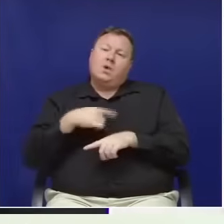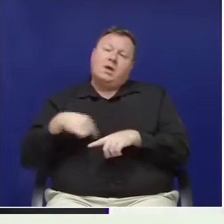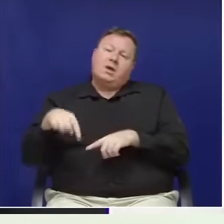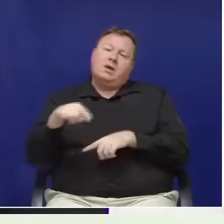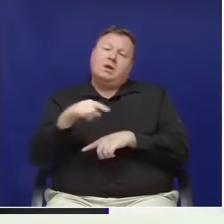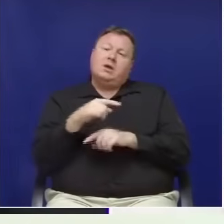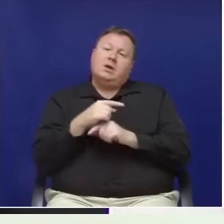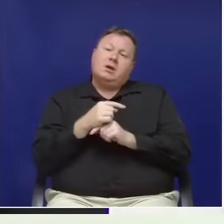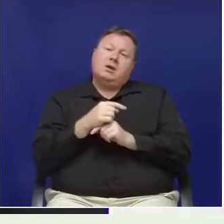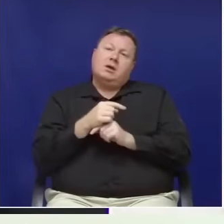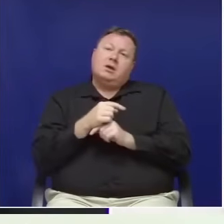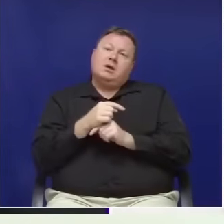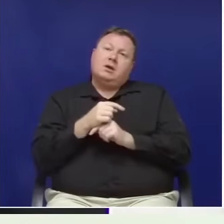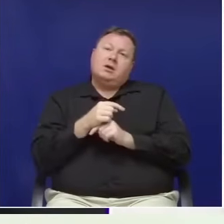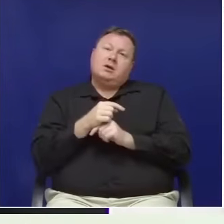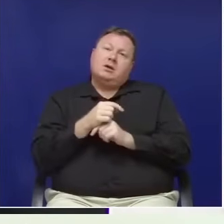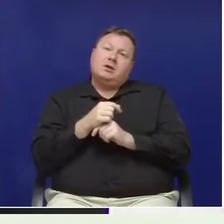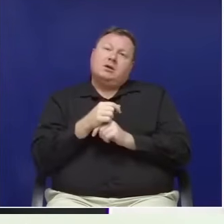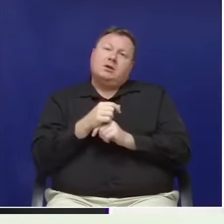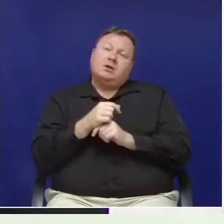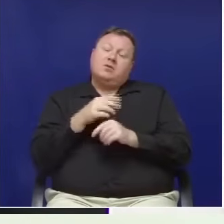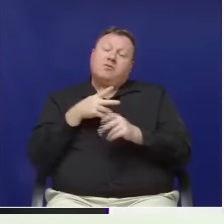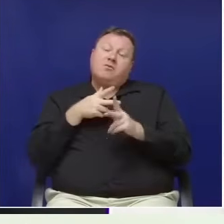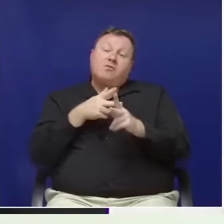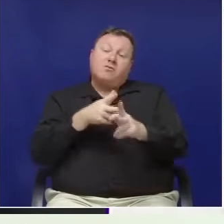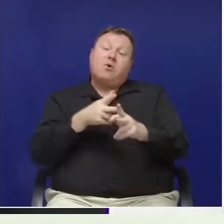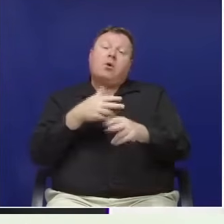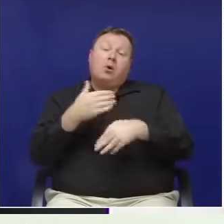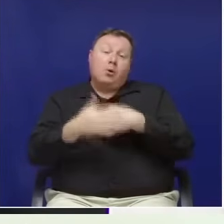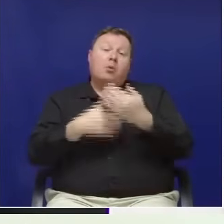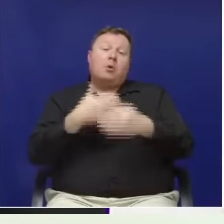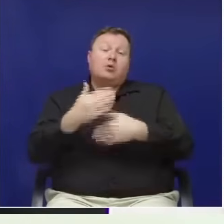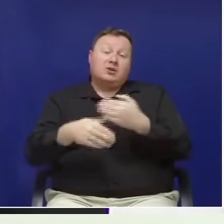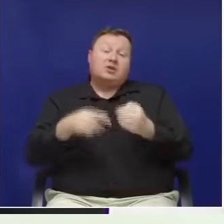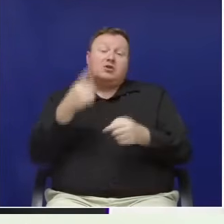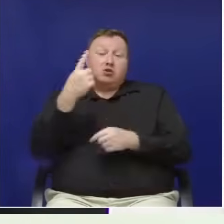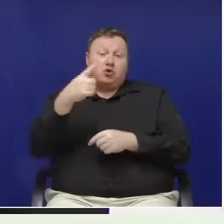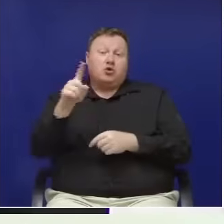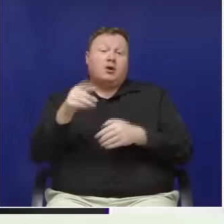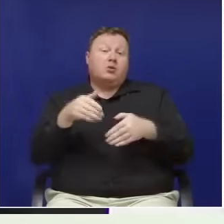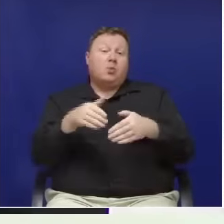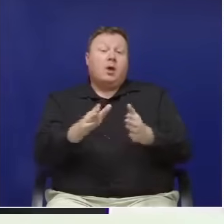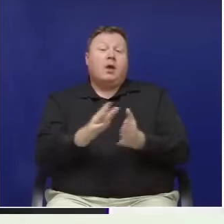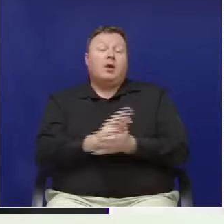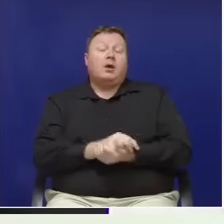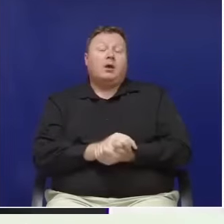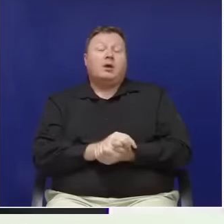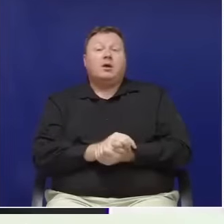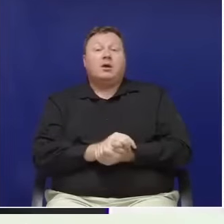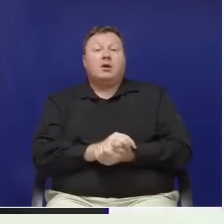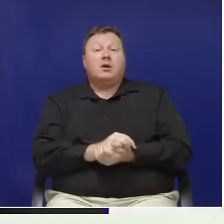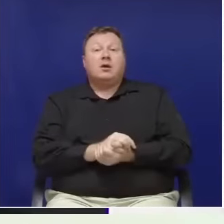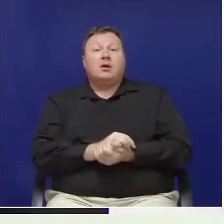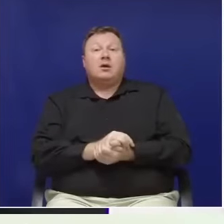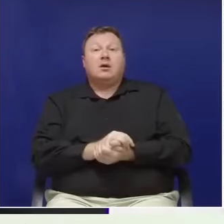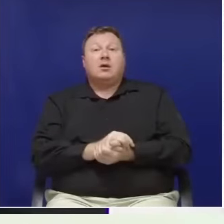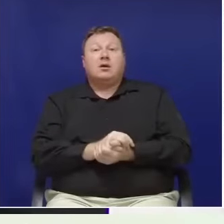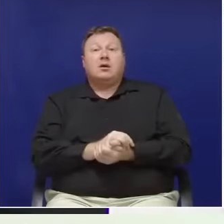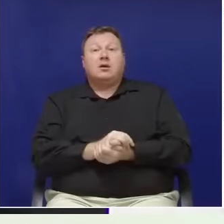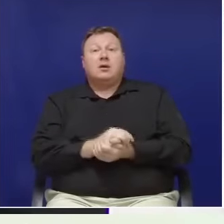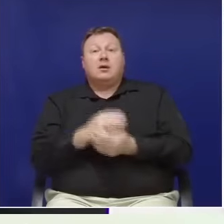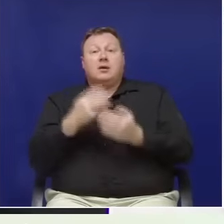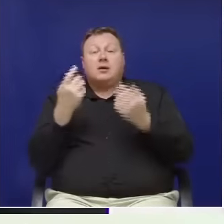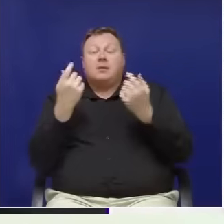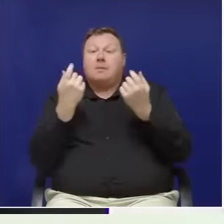have followed the processes correctly, in that the money we